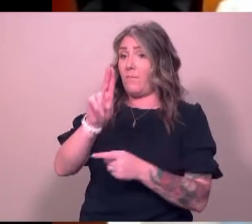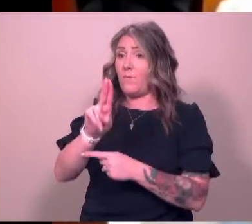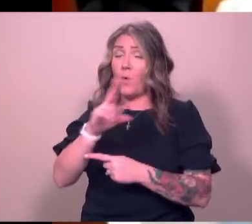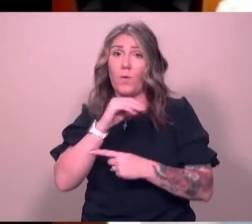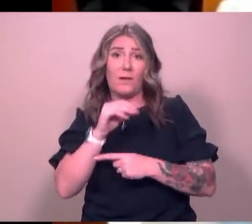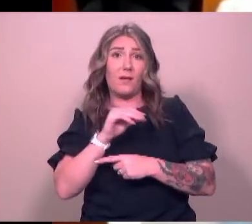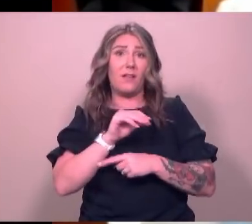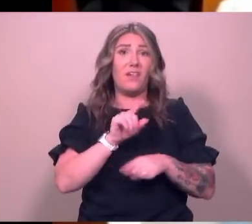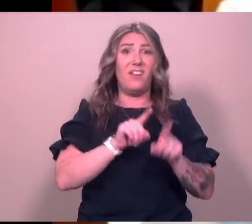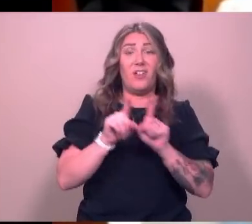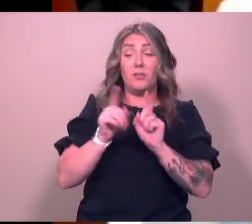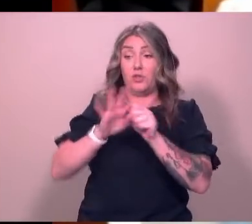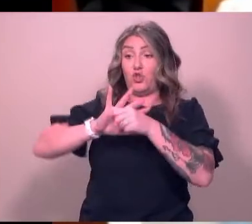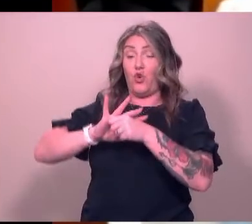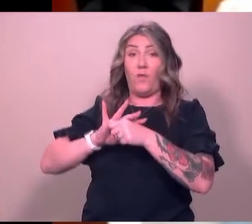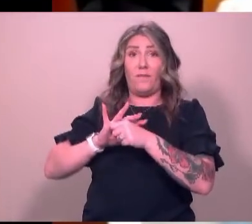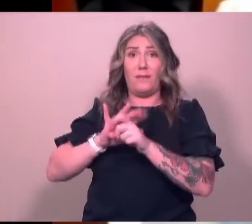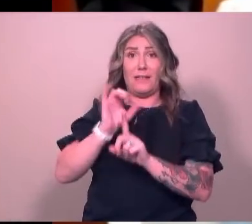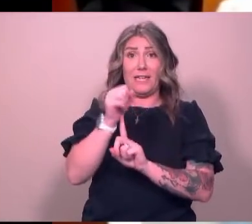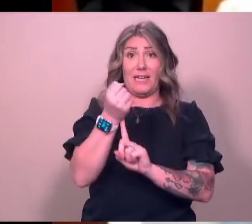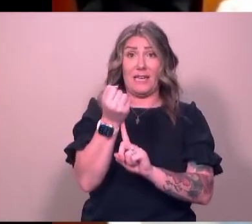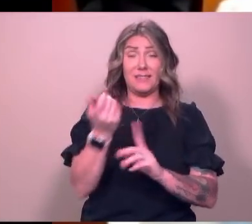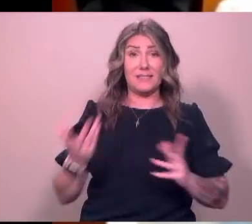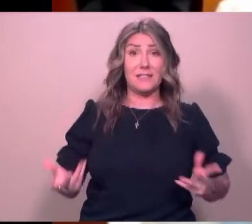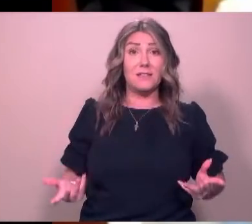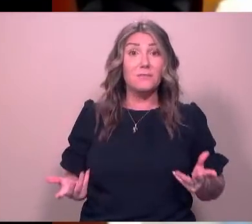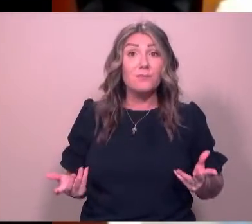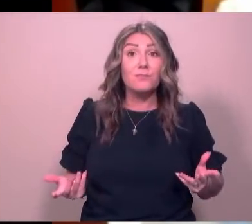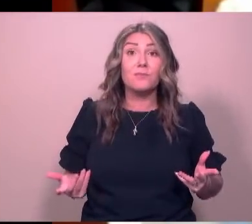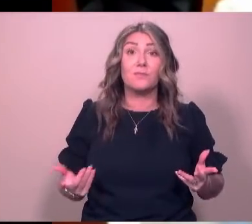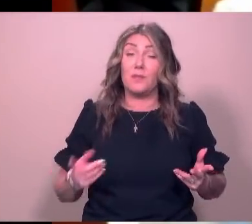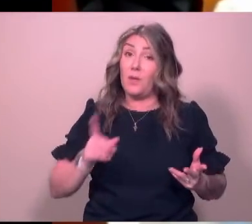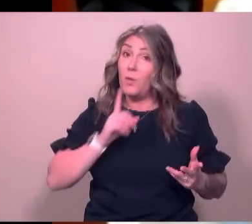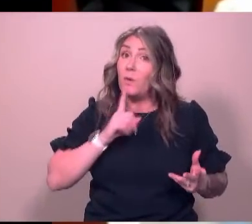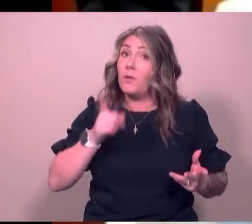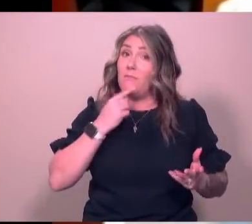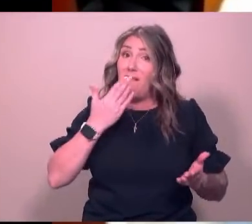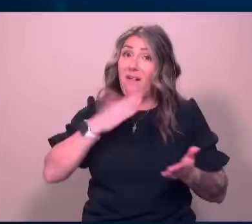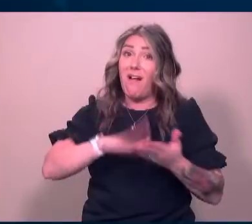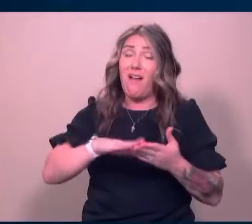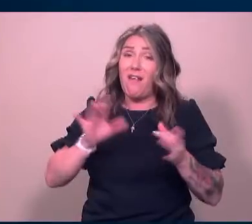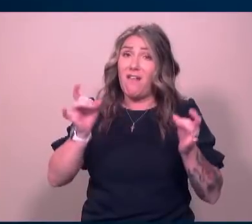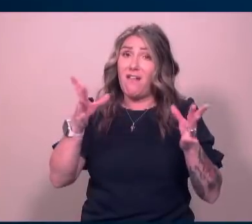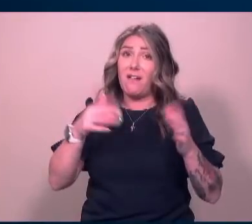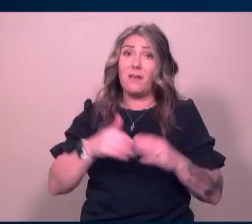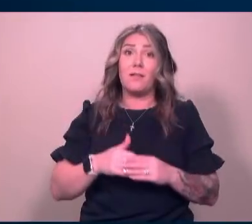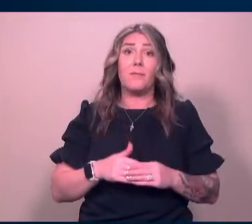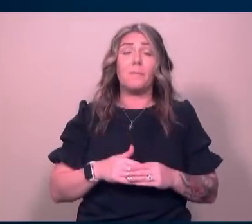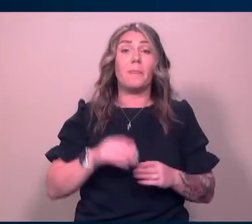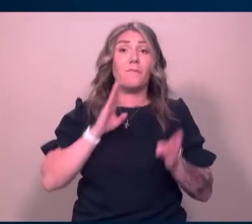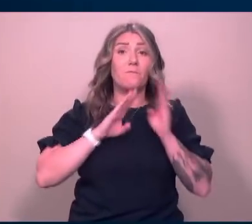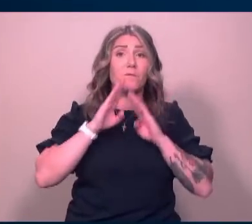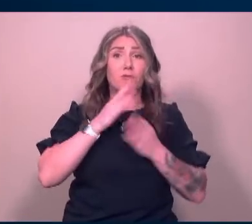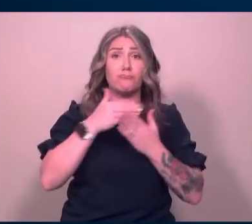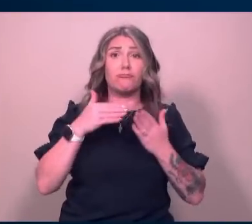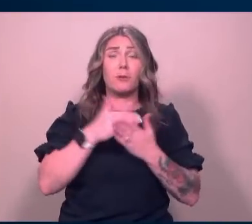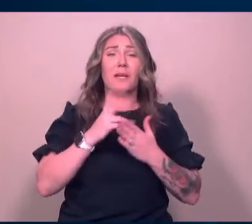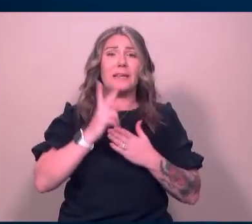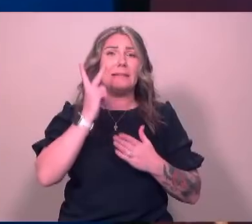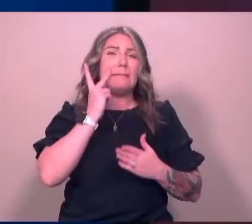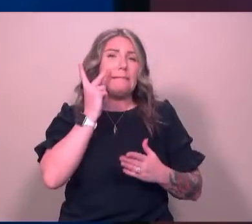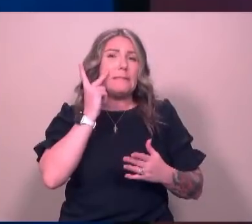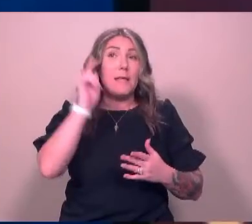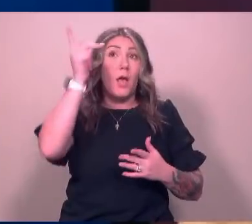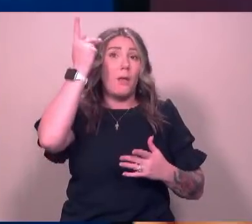additional COVID cases, we're going to be in a world of hurt. Yeah, and I think the frustrating part is we see the political leaders out